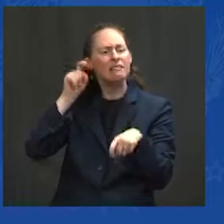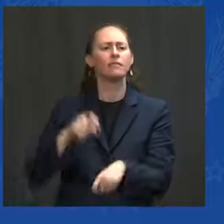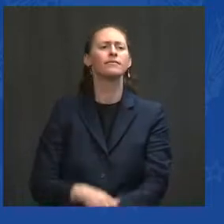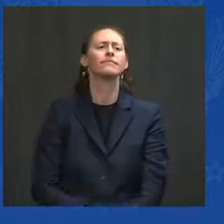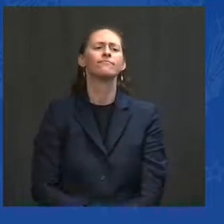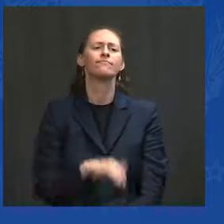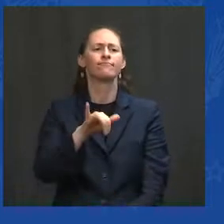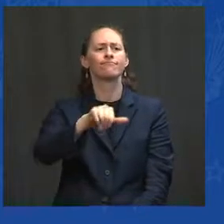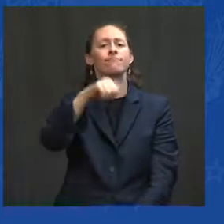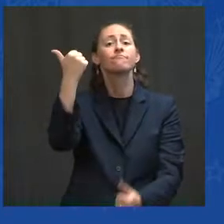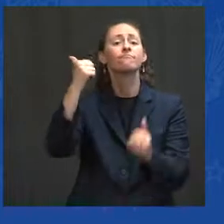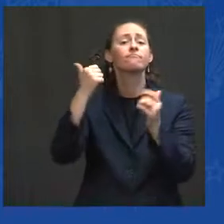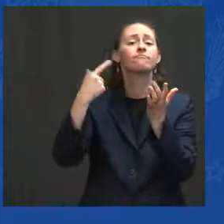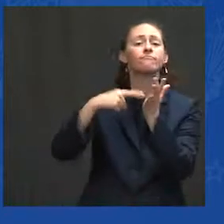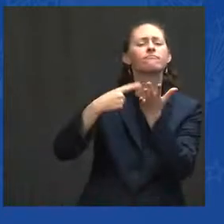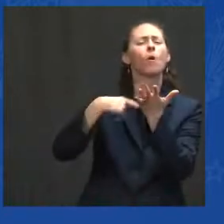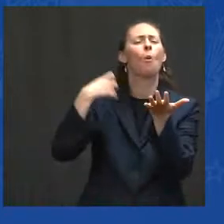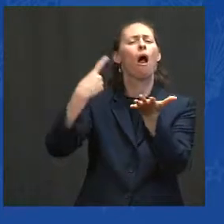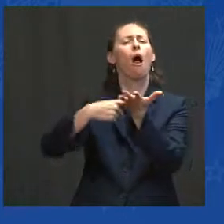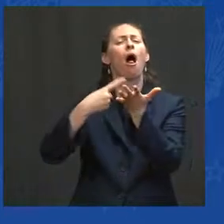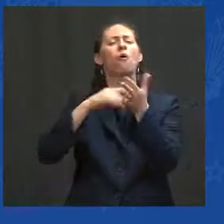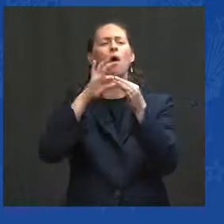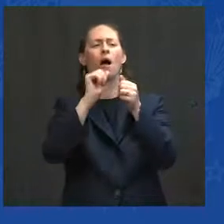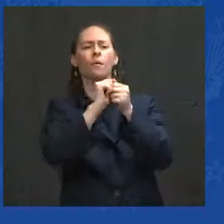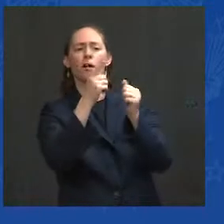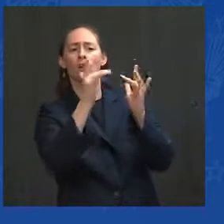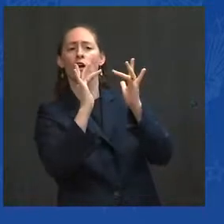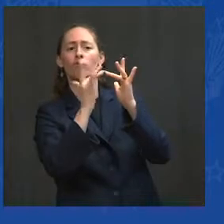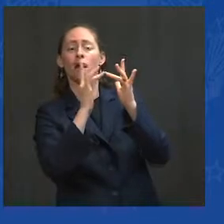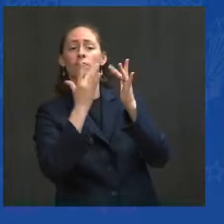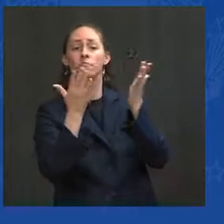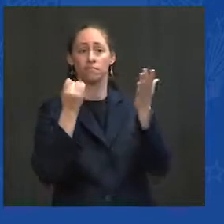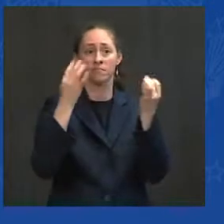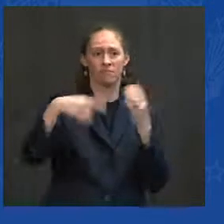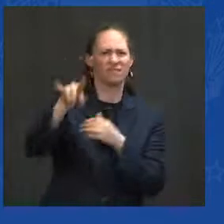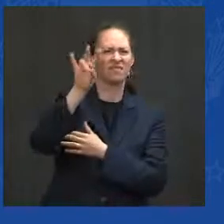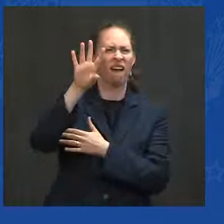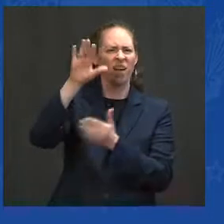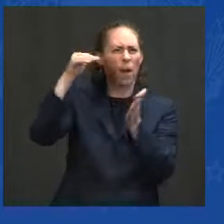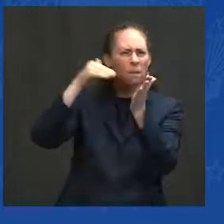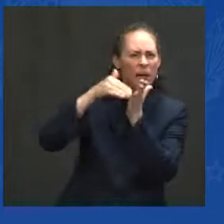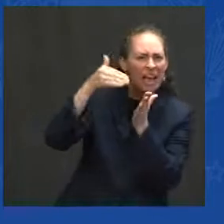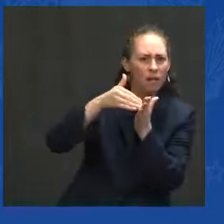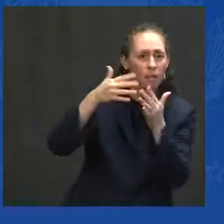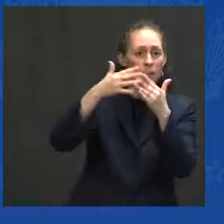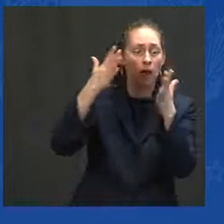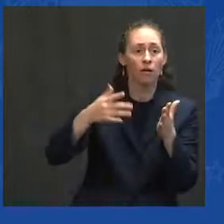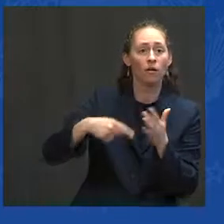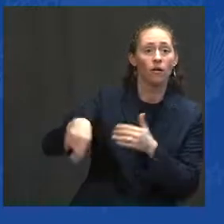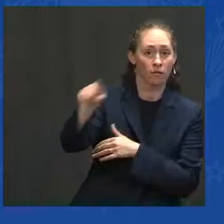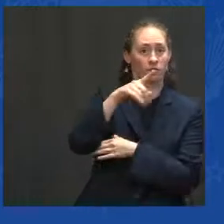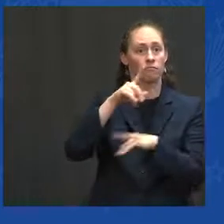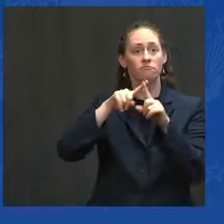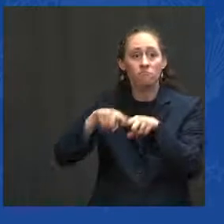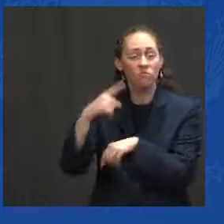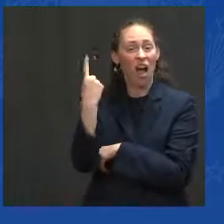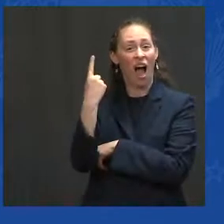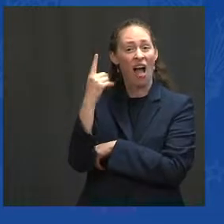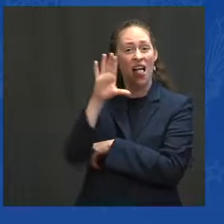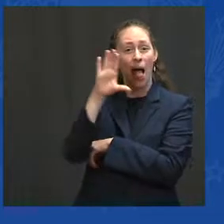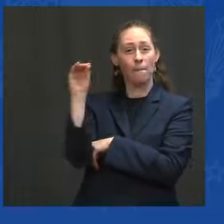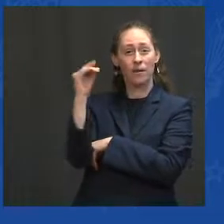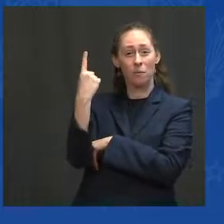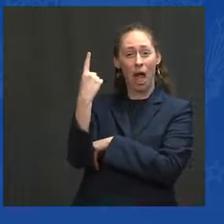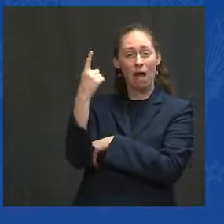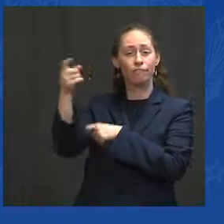more than 65 million Americans live in a place with only one high-speed internet provider. Research shows when you have